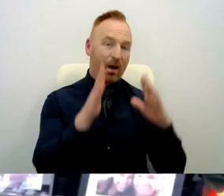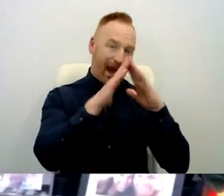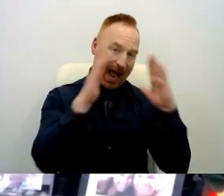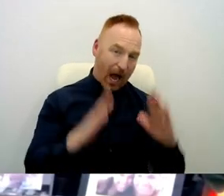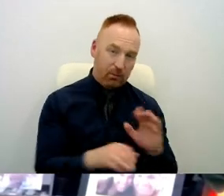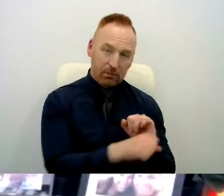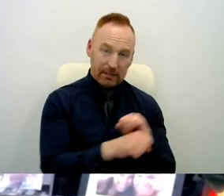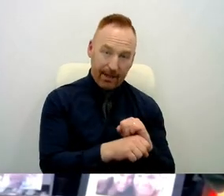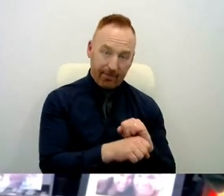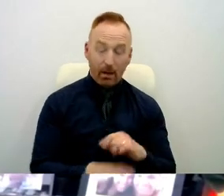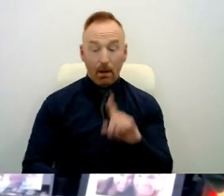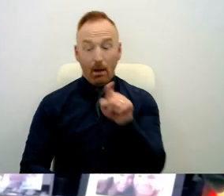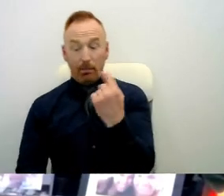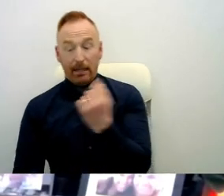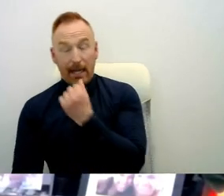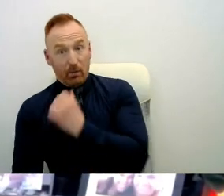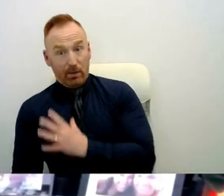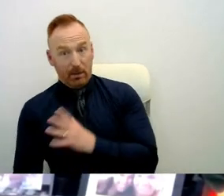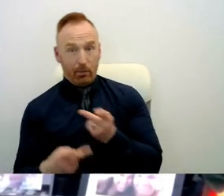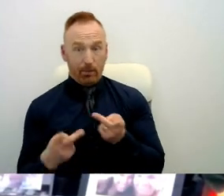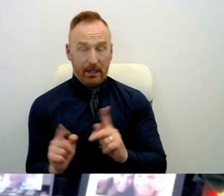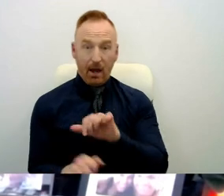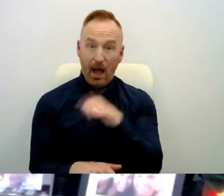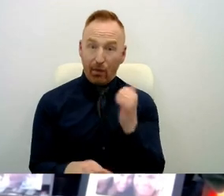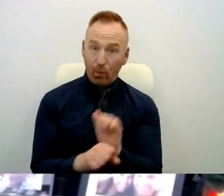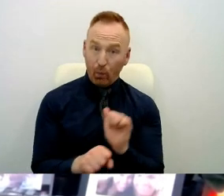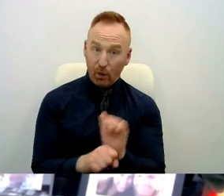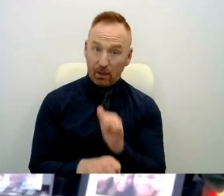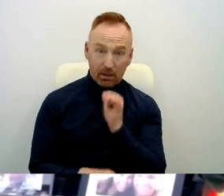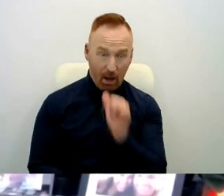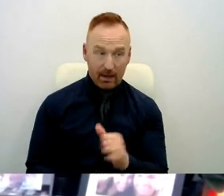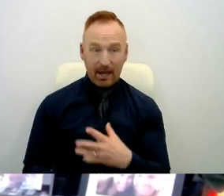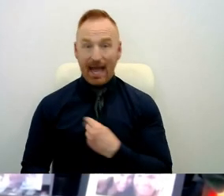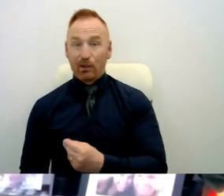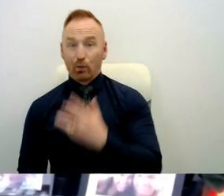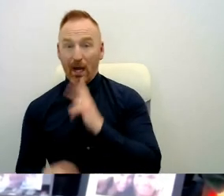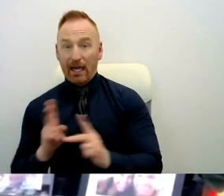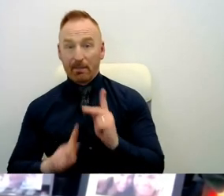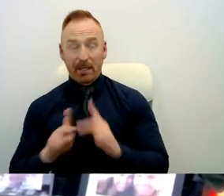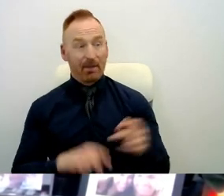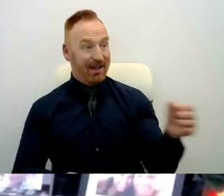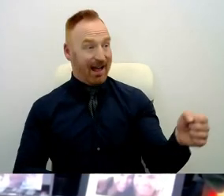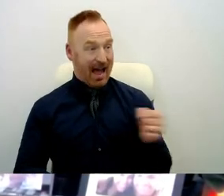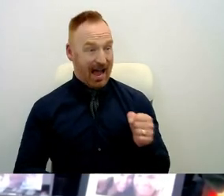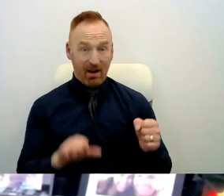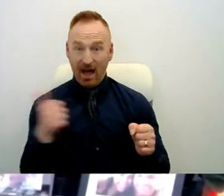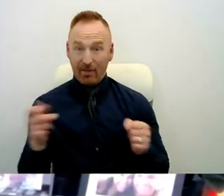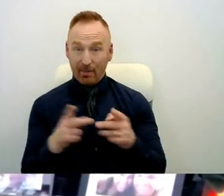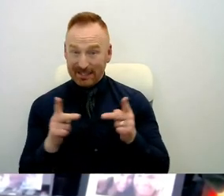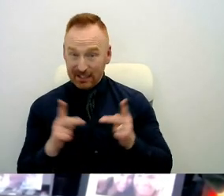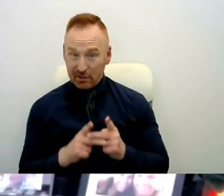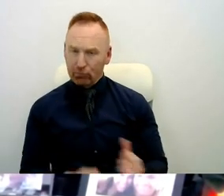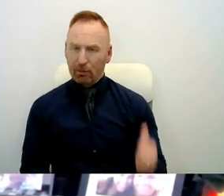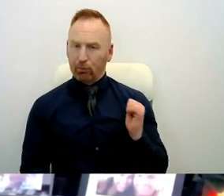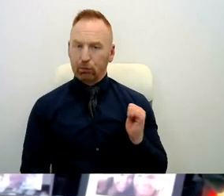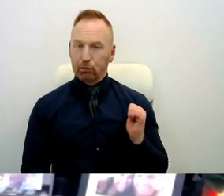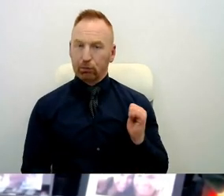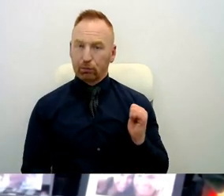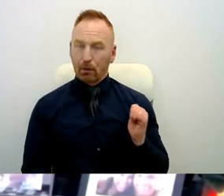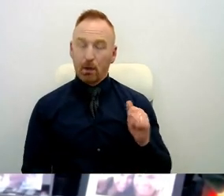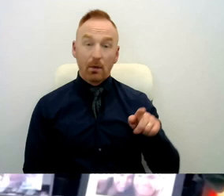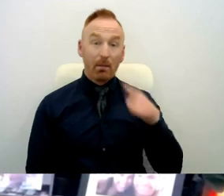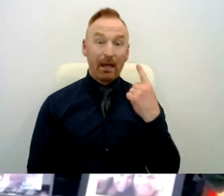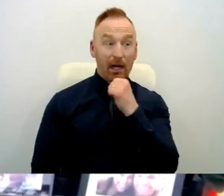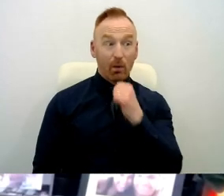domestics. Black women were not permitted other forms of employment as white people refused to hire for other positions. So as a